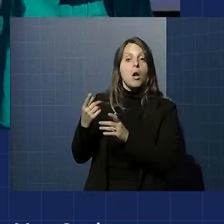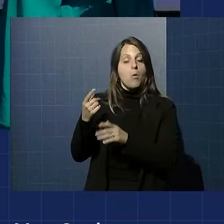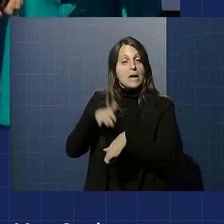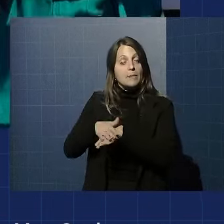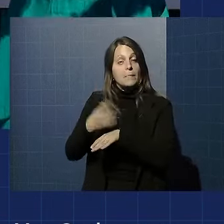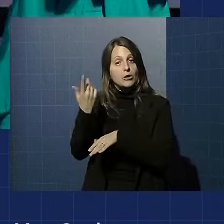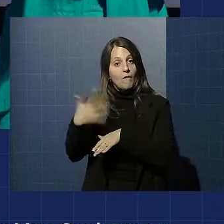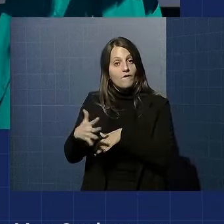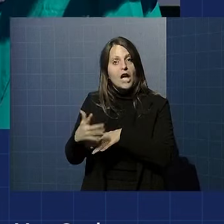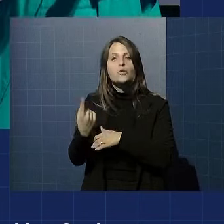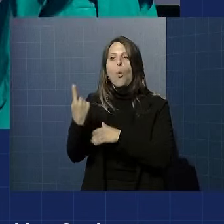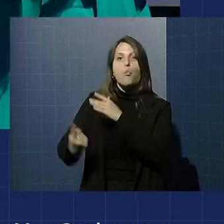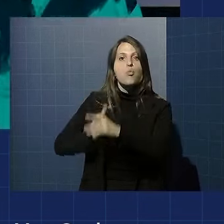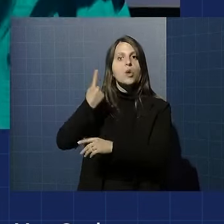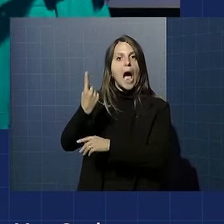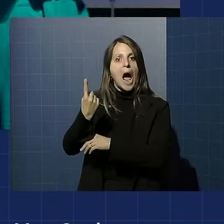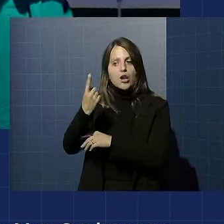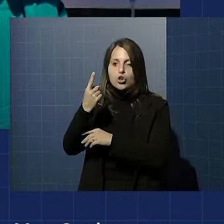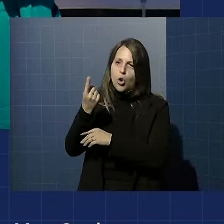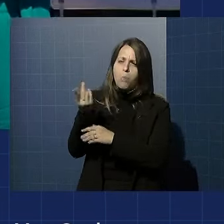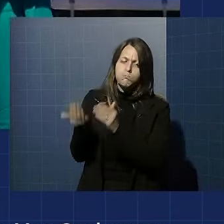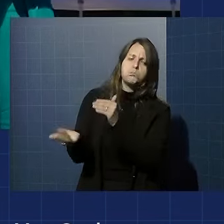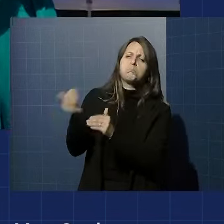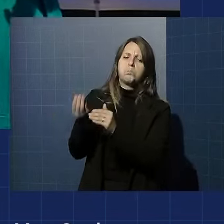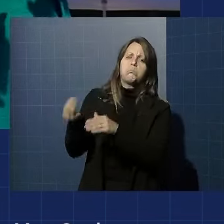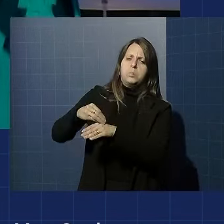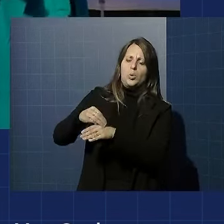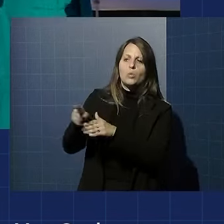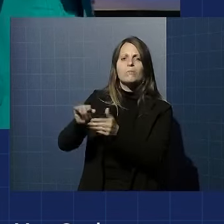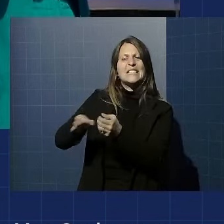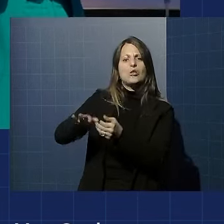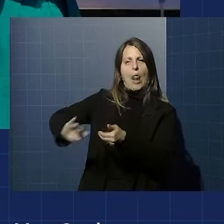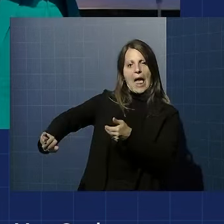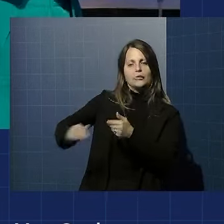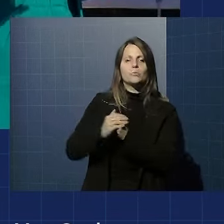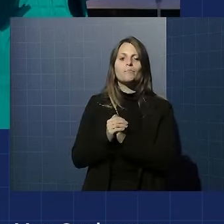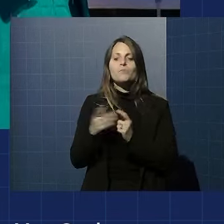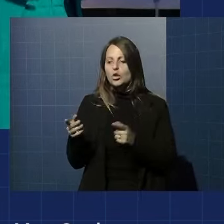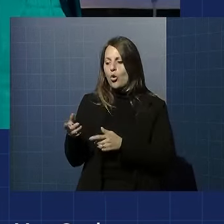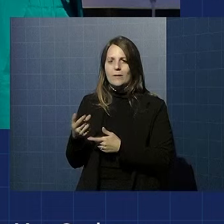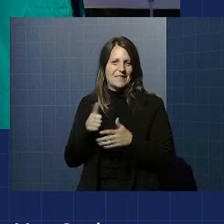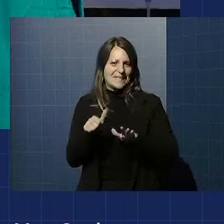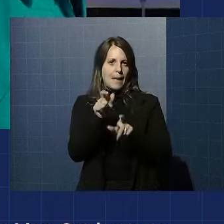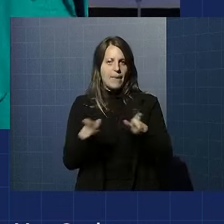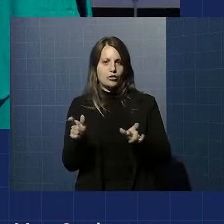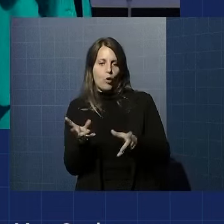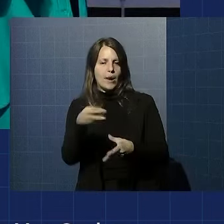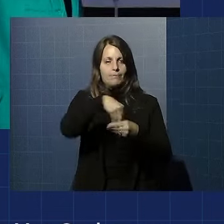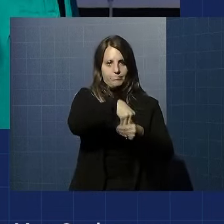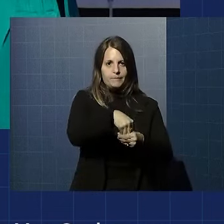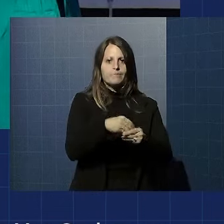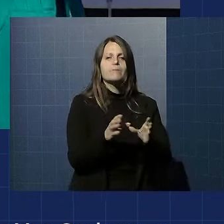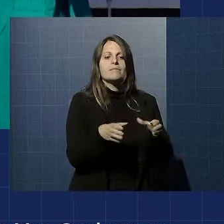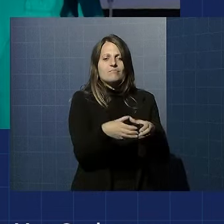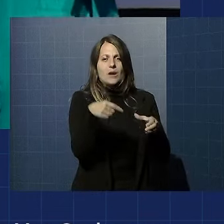habitat, and they mimic like they are on a mission to Mars. So they have reduced communication, they have a very